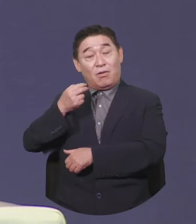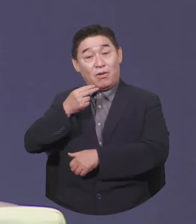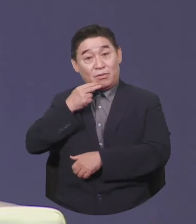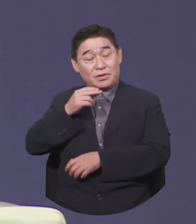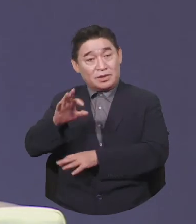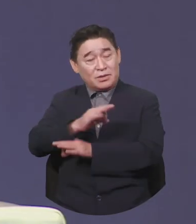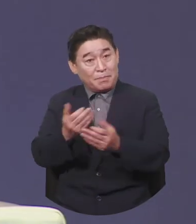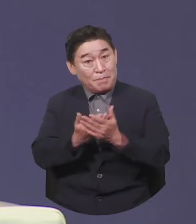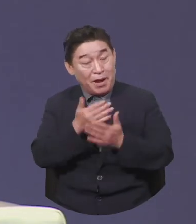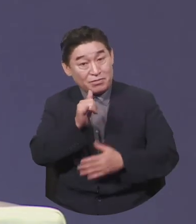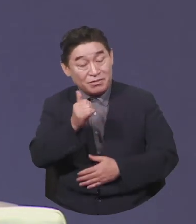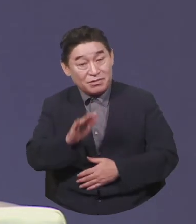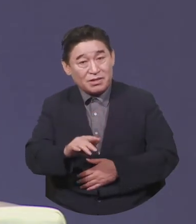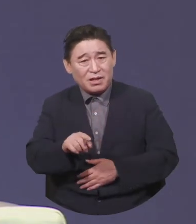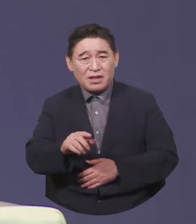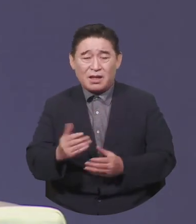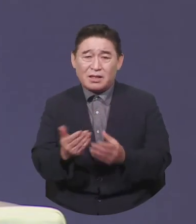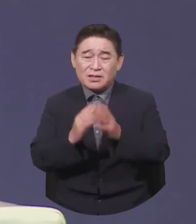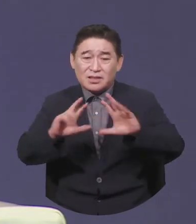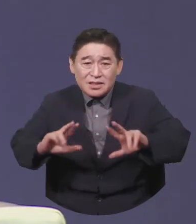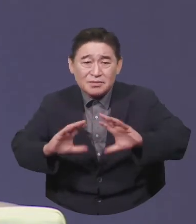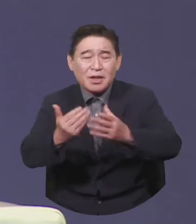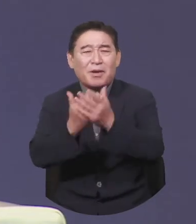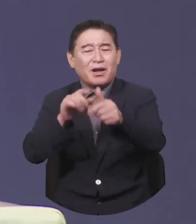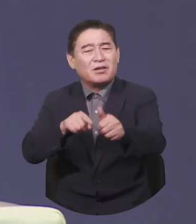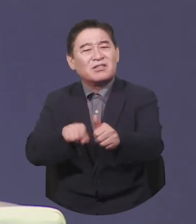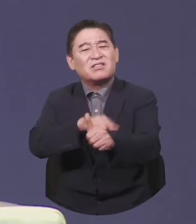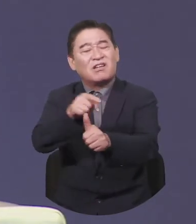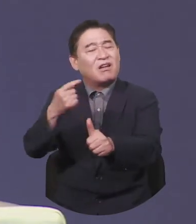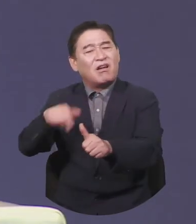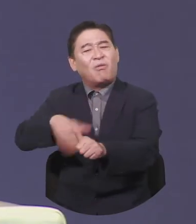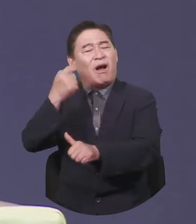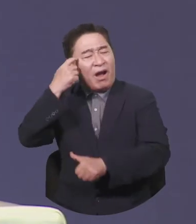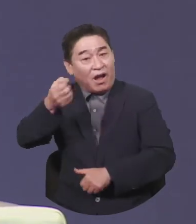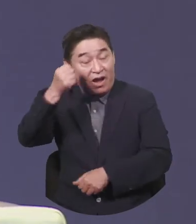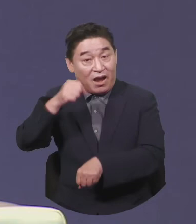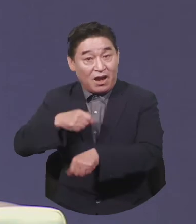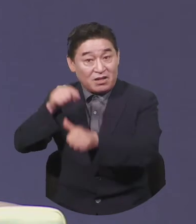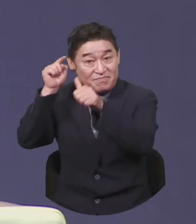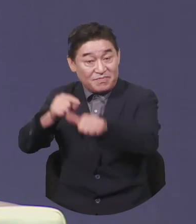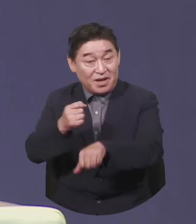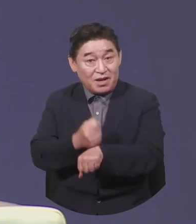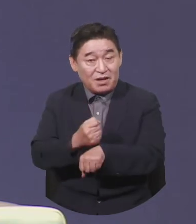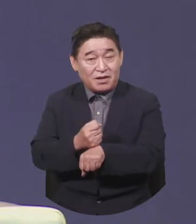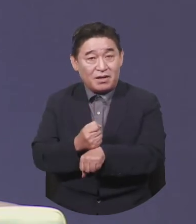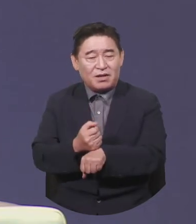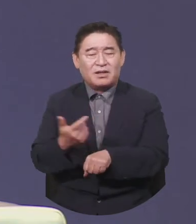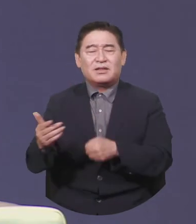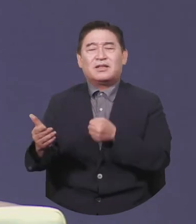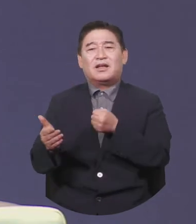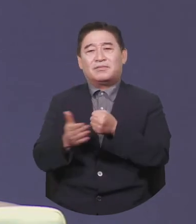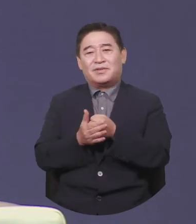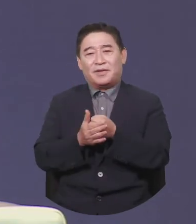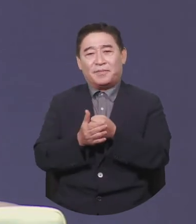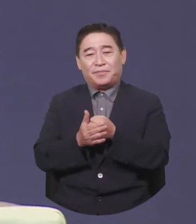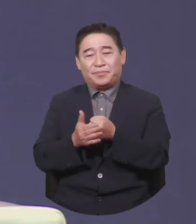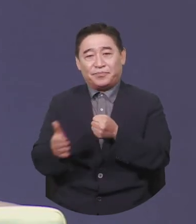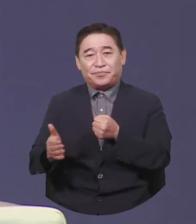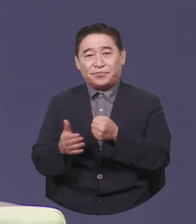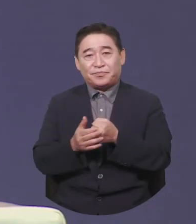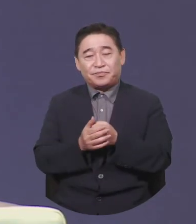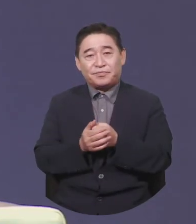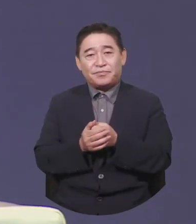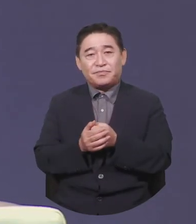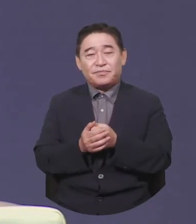that I was talking about before, the effect, is aiming to do, is to create